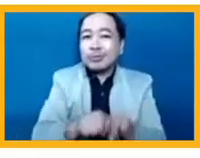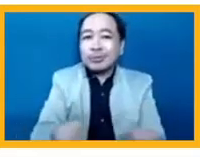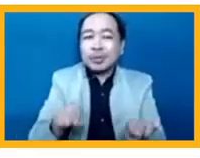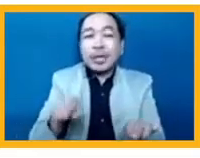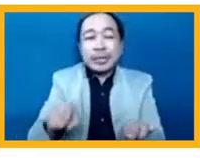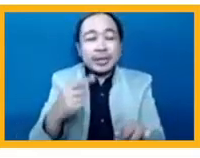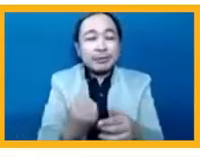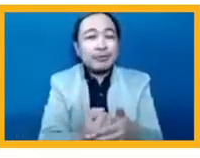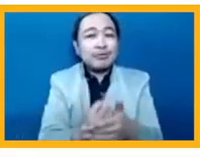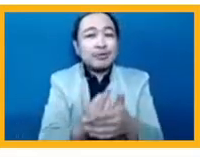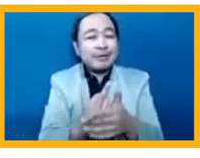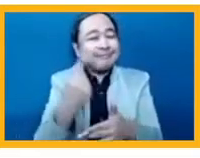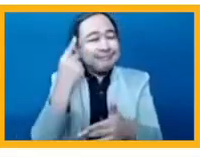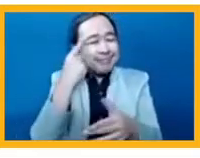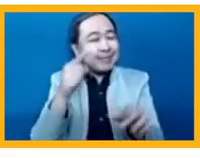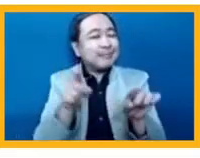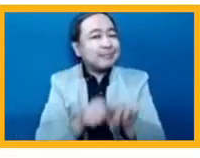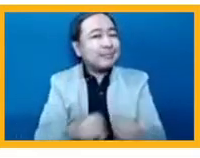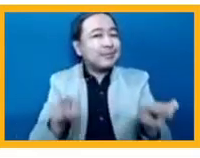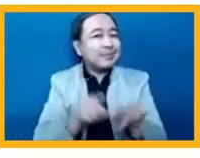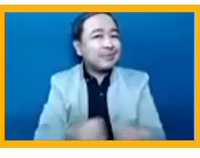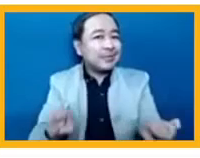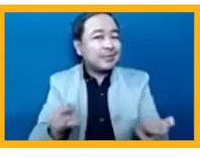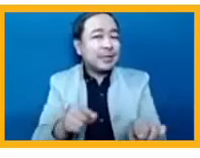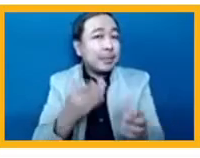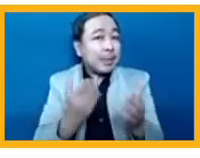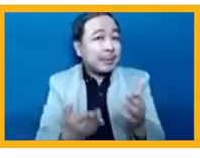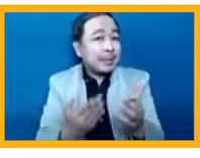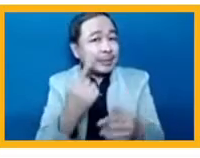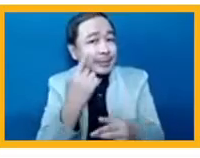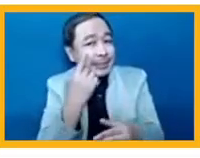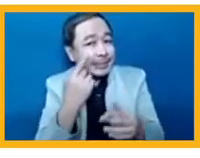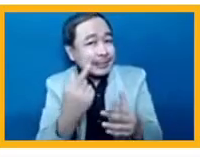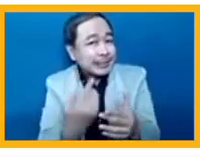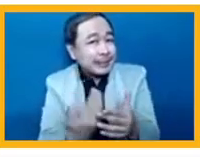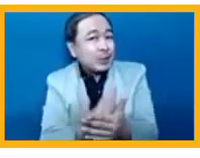got. It may be time to try different things. Thank you so much.